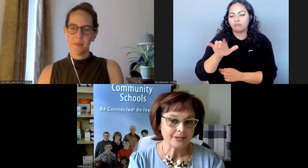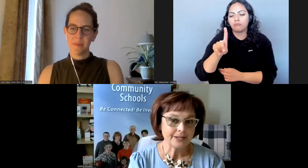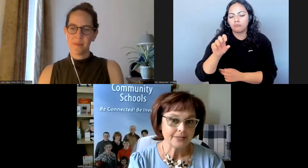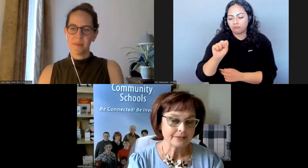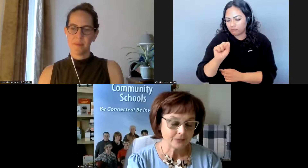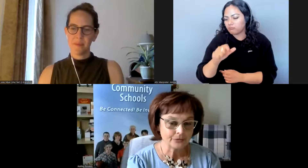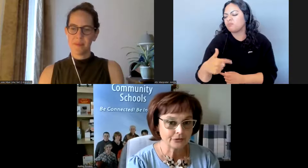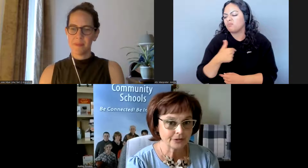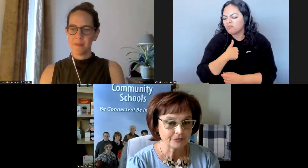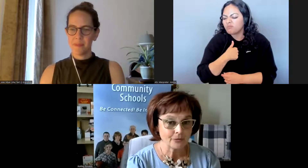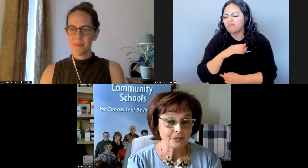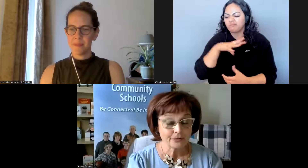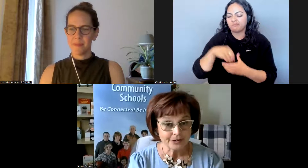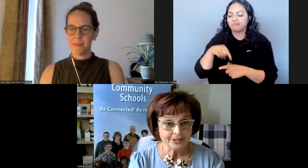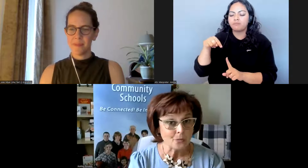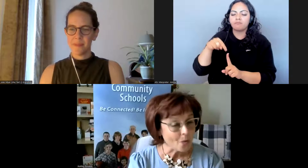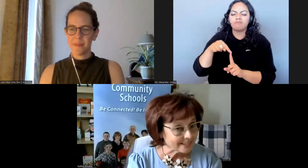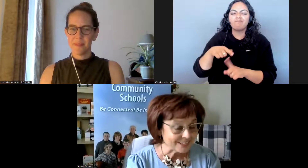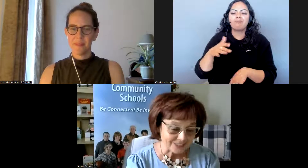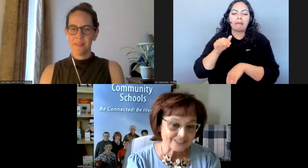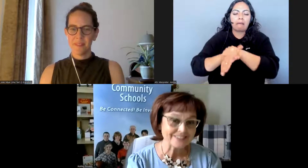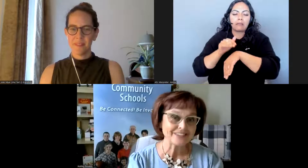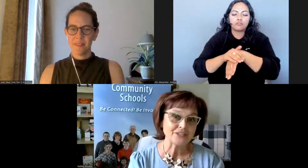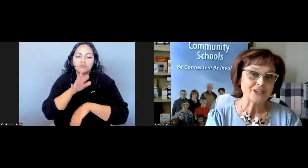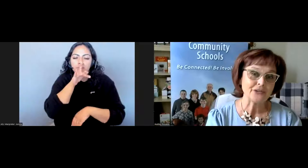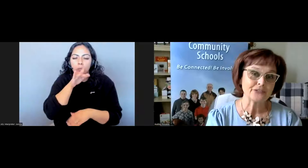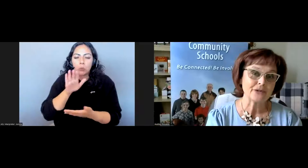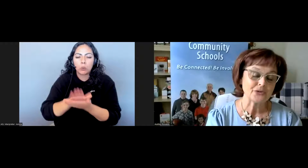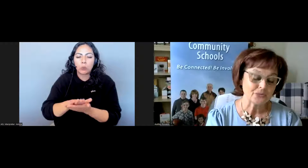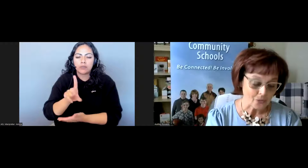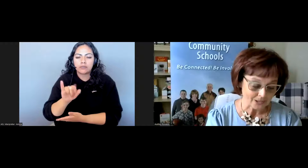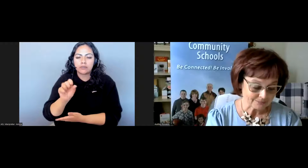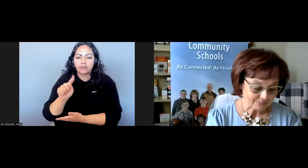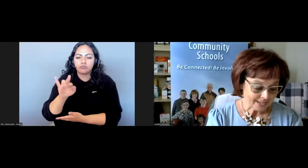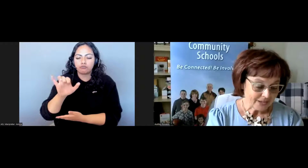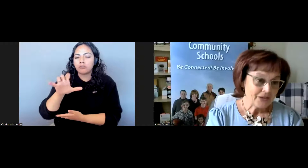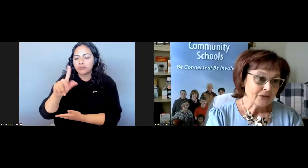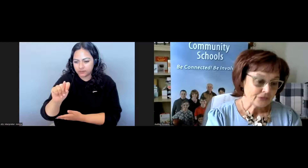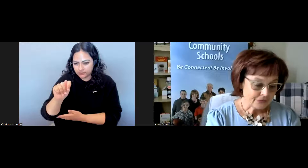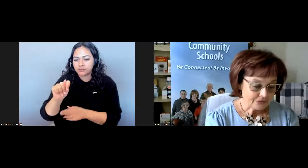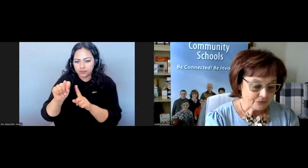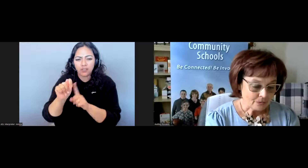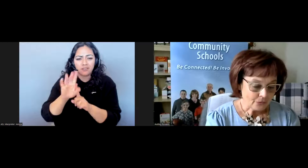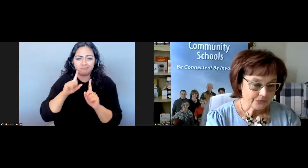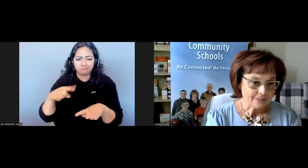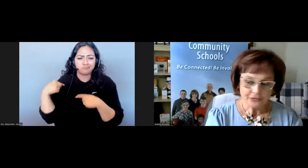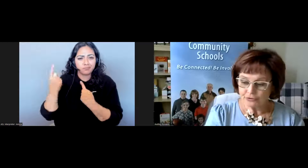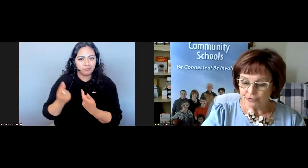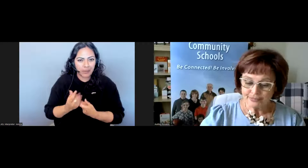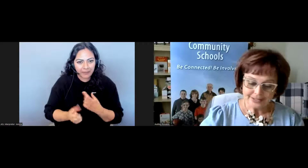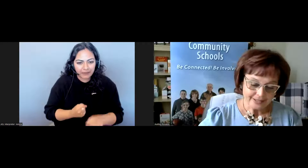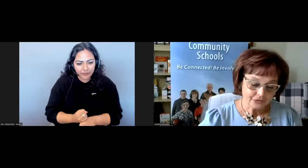I've been in this school district for 31 years and 17 years in my new role. So first and foremost,